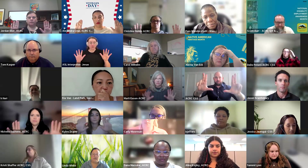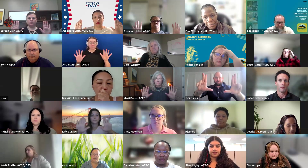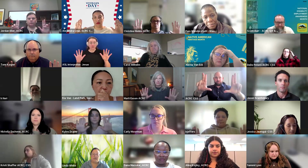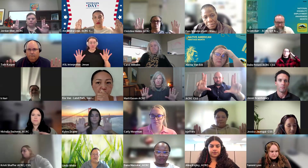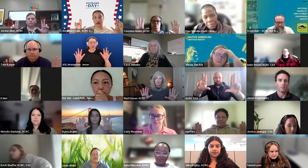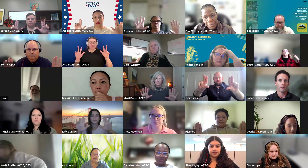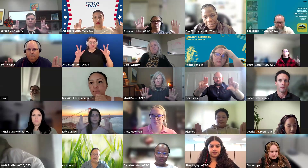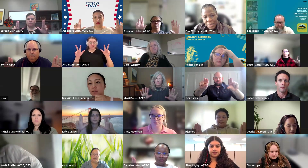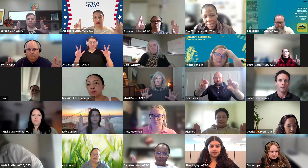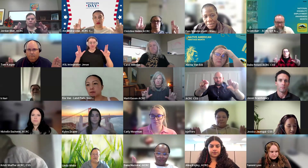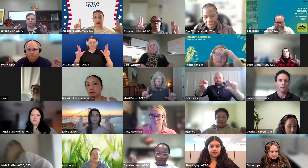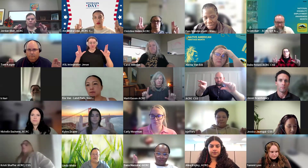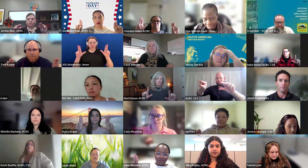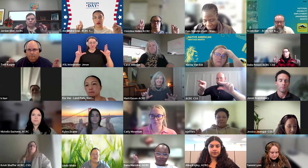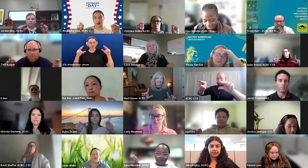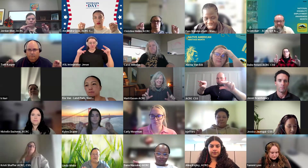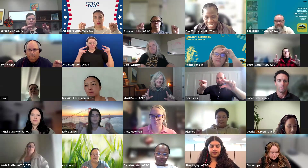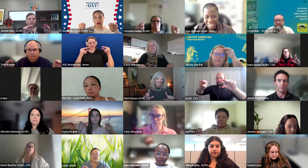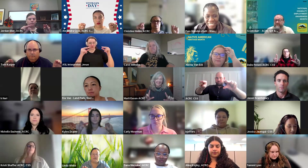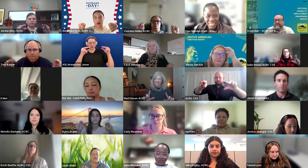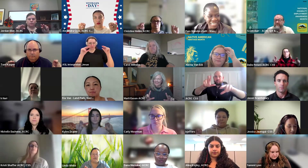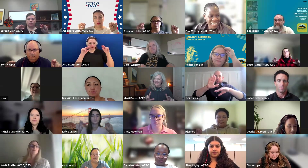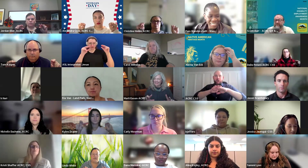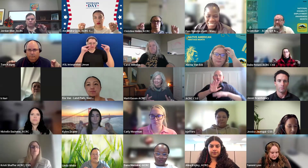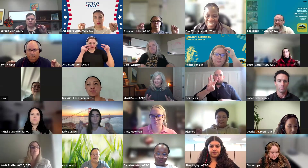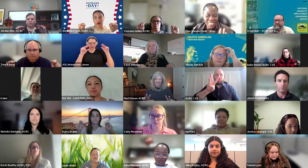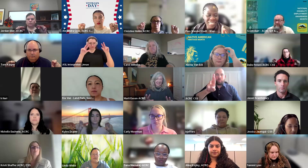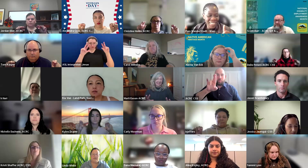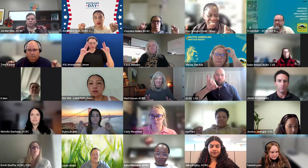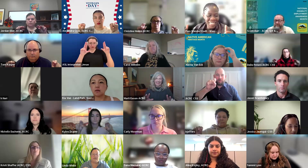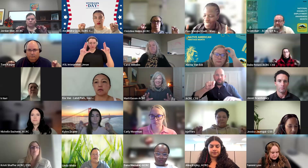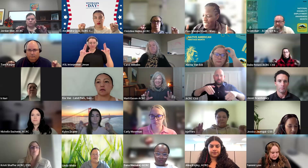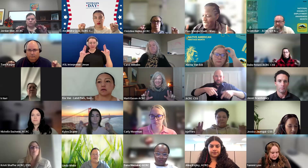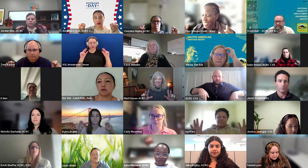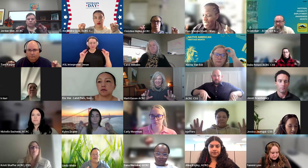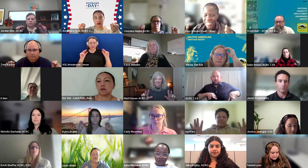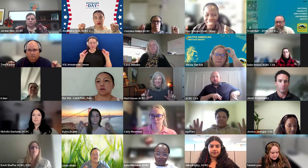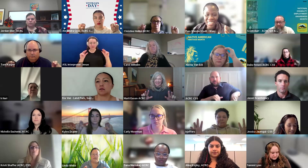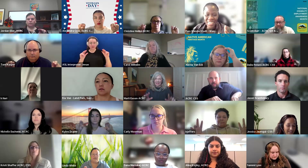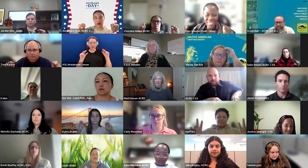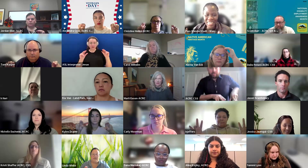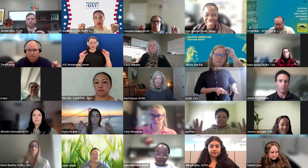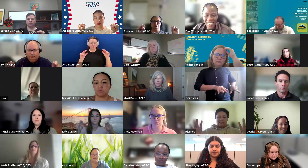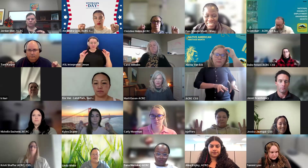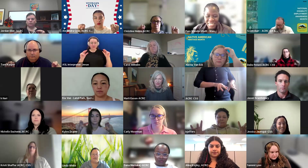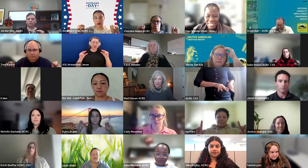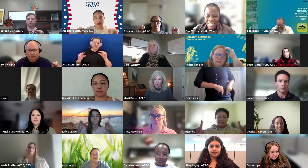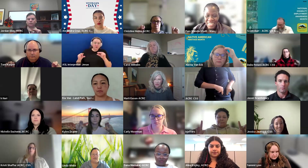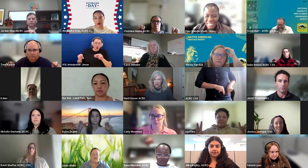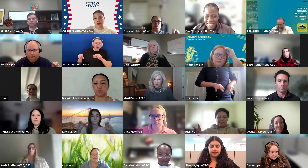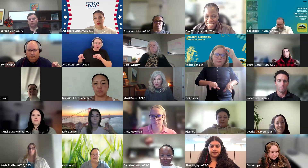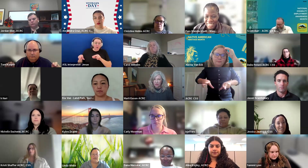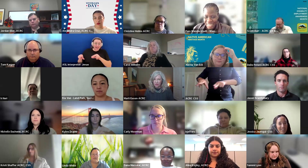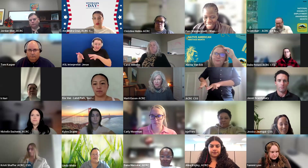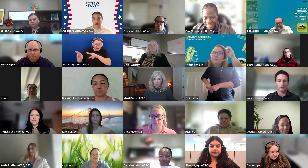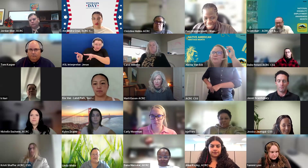So you're going to do we'll use the 3 fingers. So you're going to